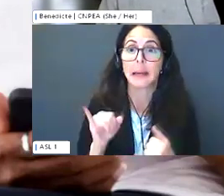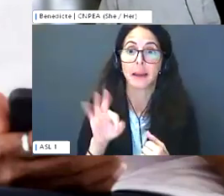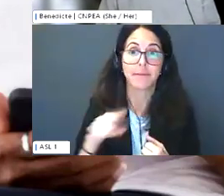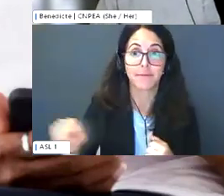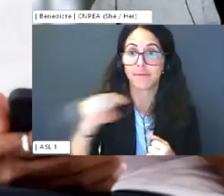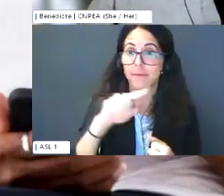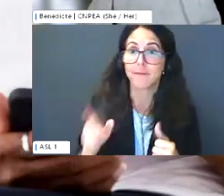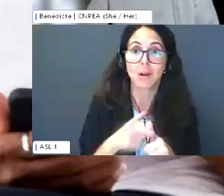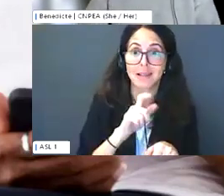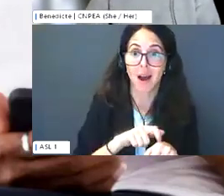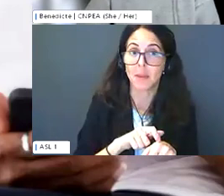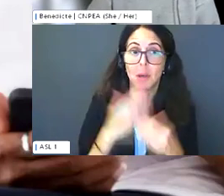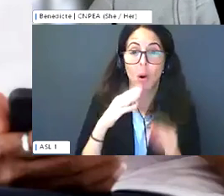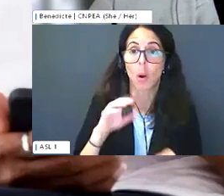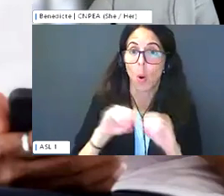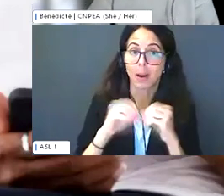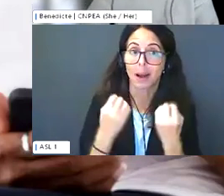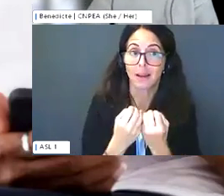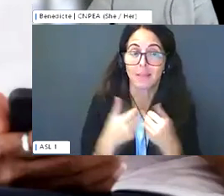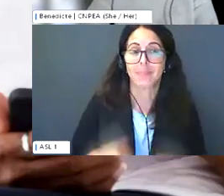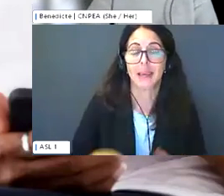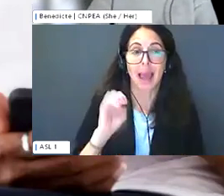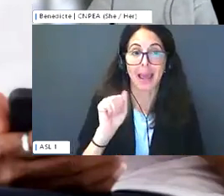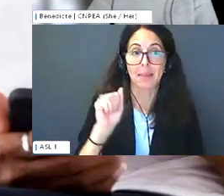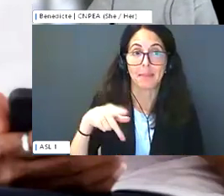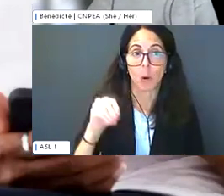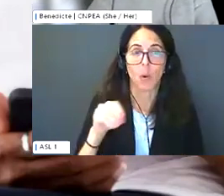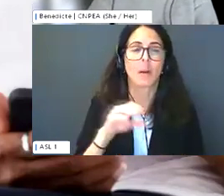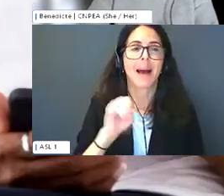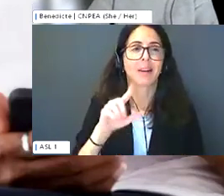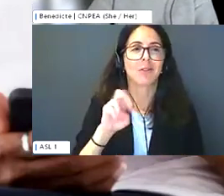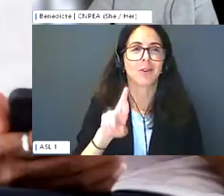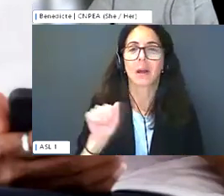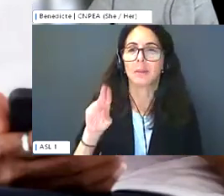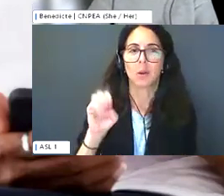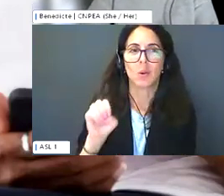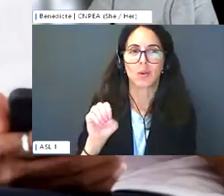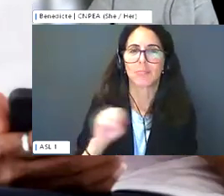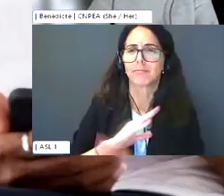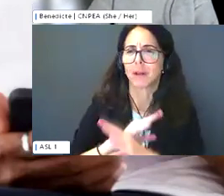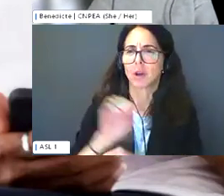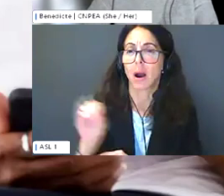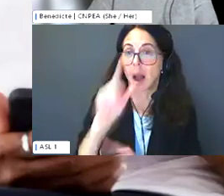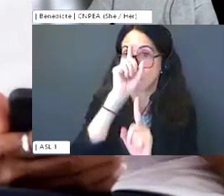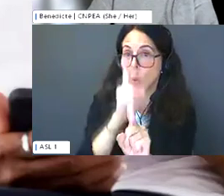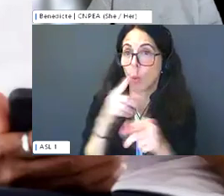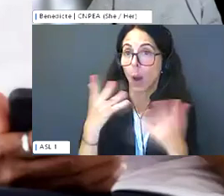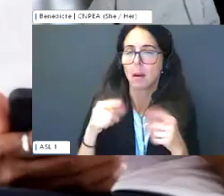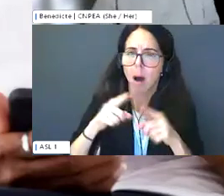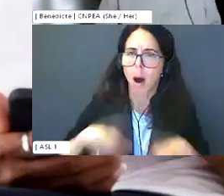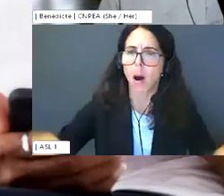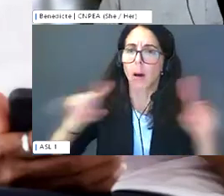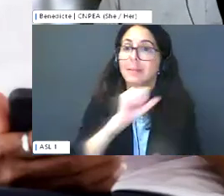organization, I'm with Elder Abuse Prevention Ontario, and our vision is really to make sure that all seniors are free